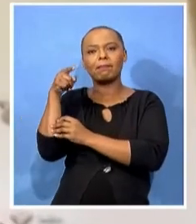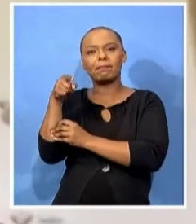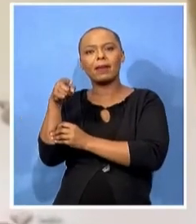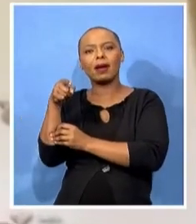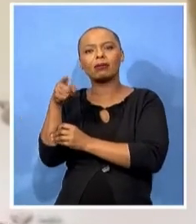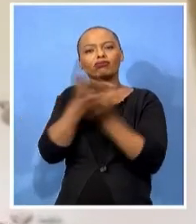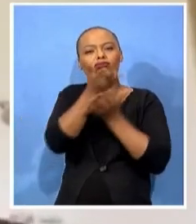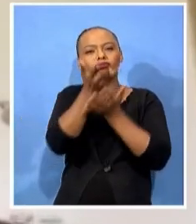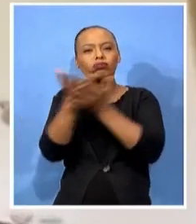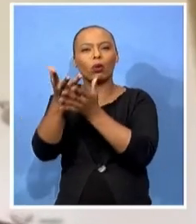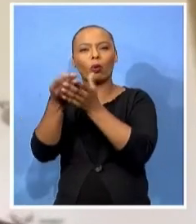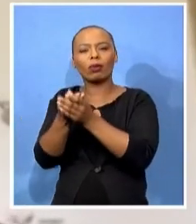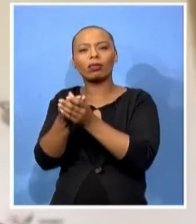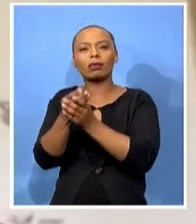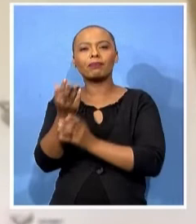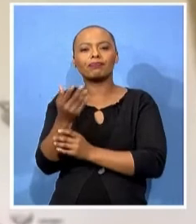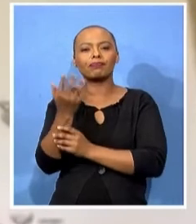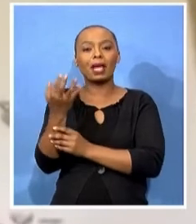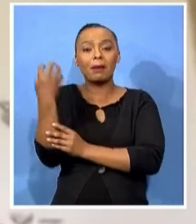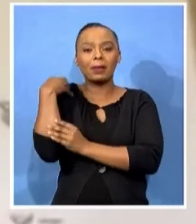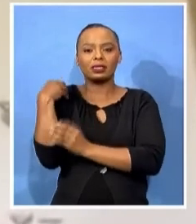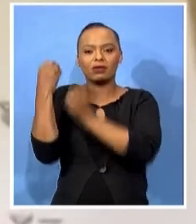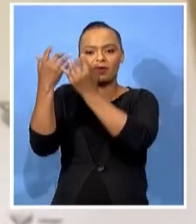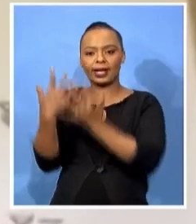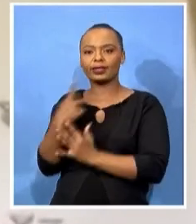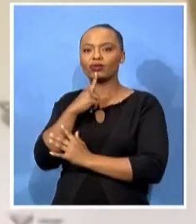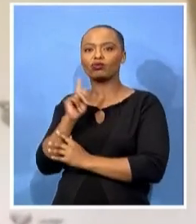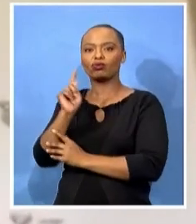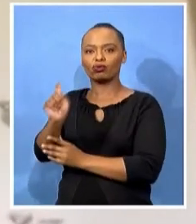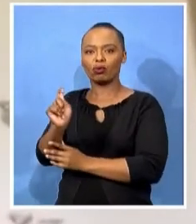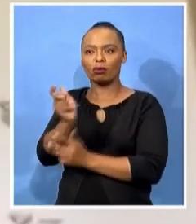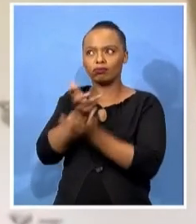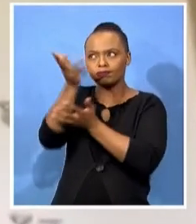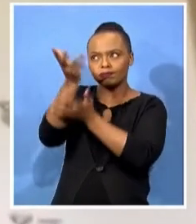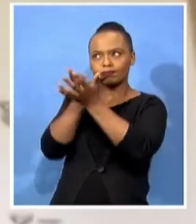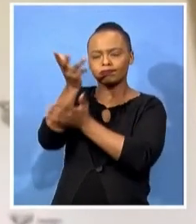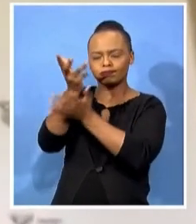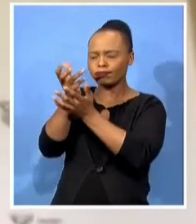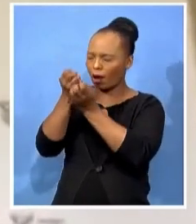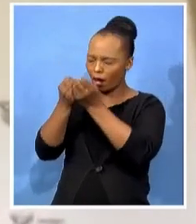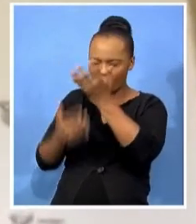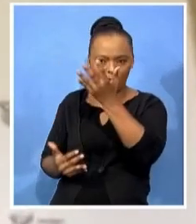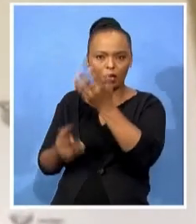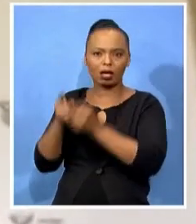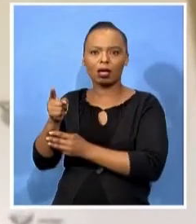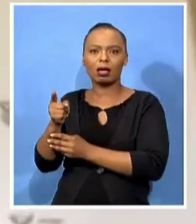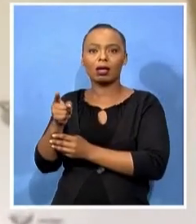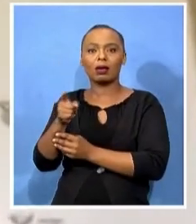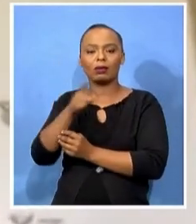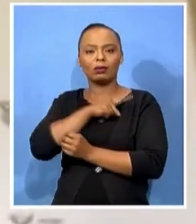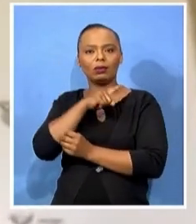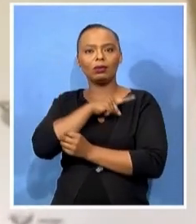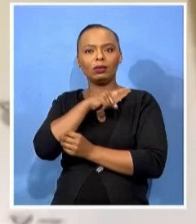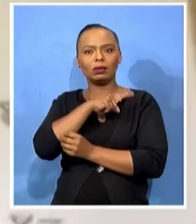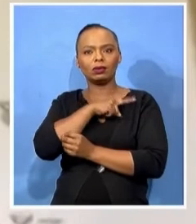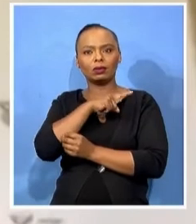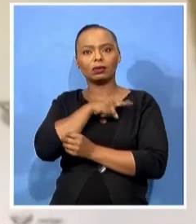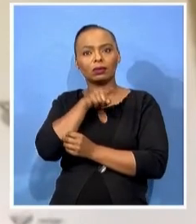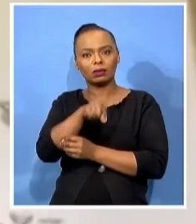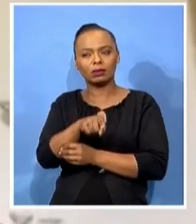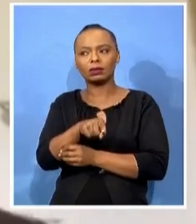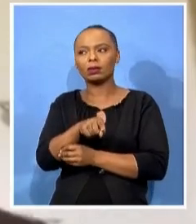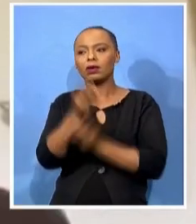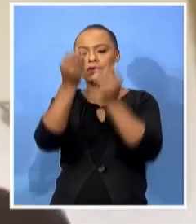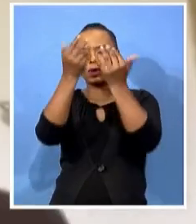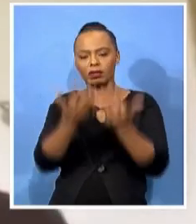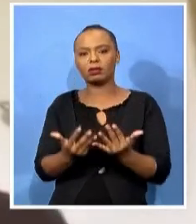Finance, basically to say that the fiscus is going to carry the major burden of having to procure the